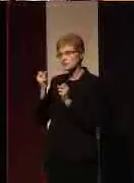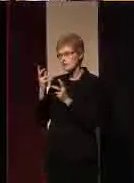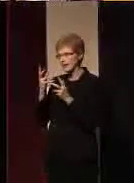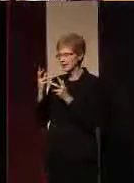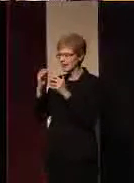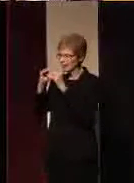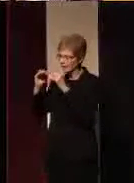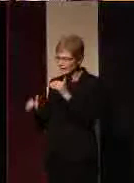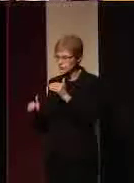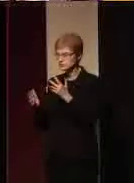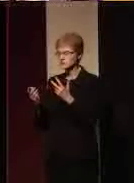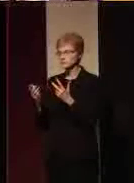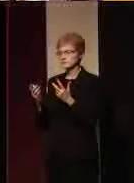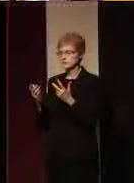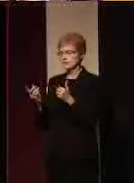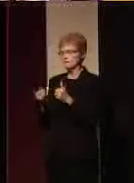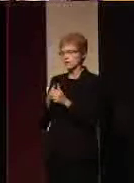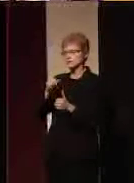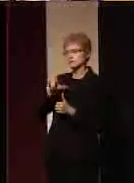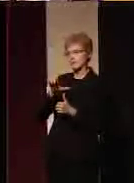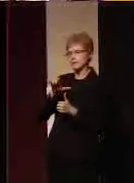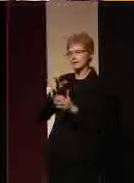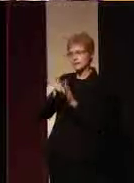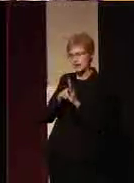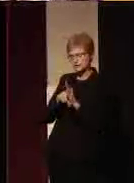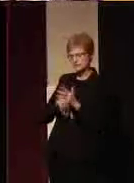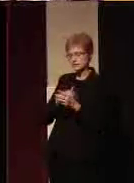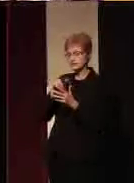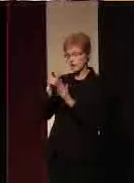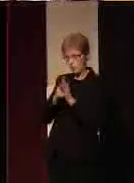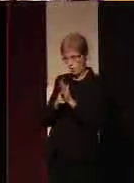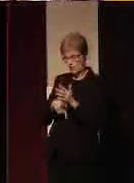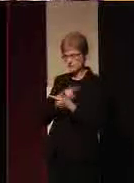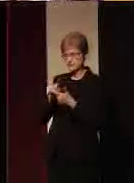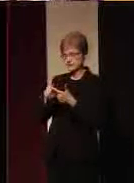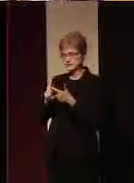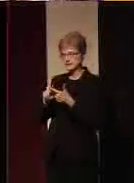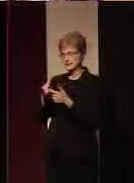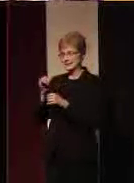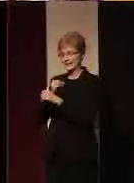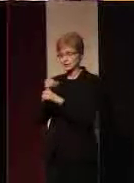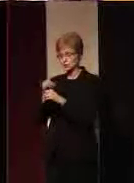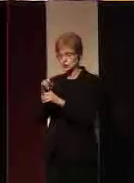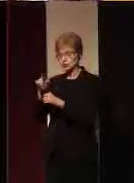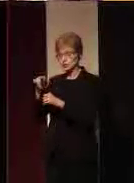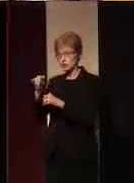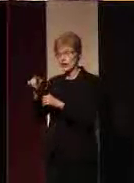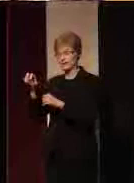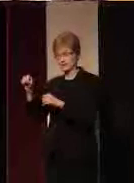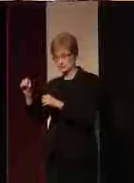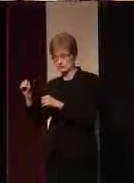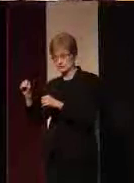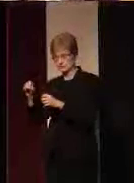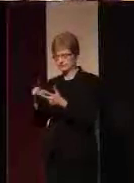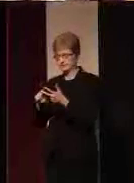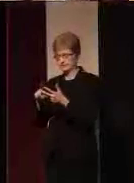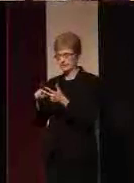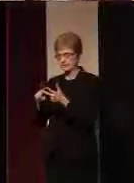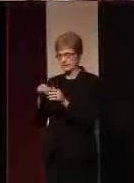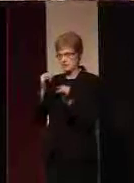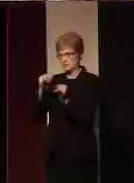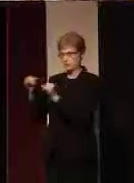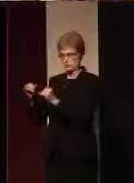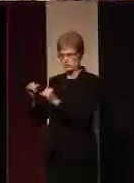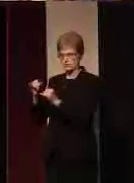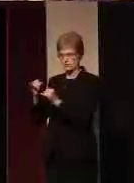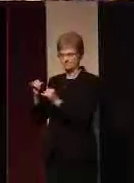carefully are public policies and laws, institutional practices, and then that personal bias piece. And very